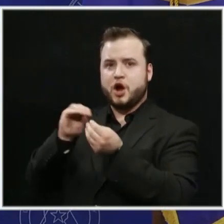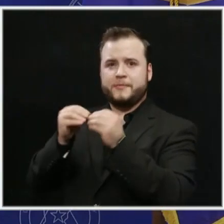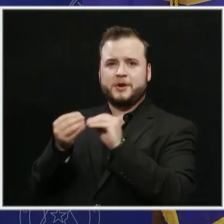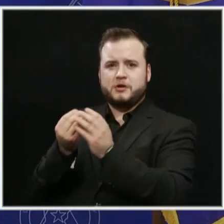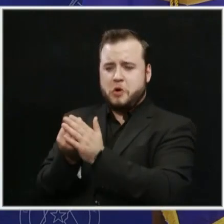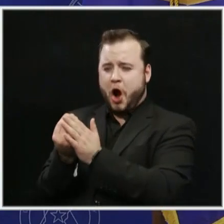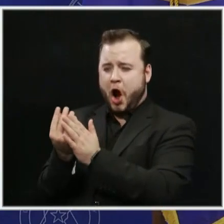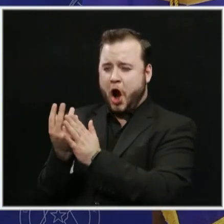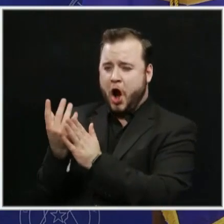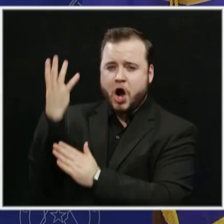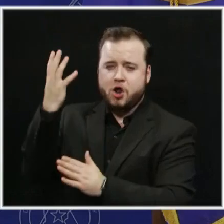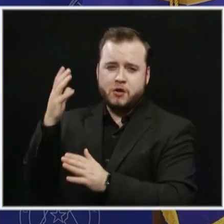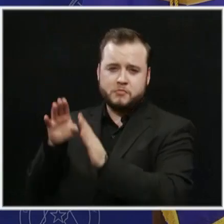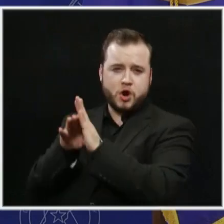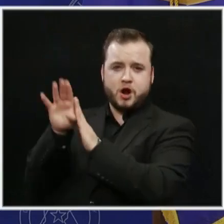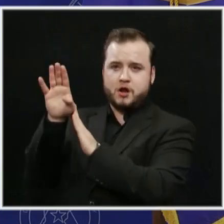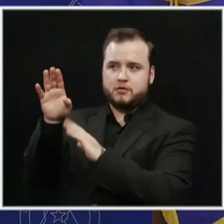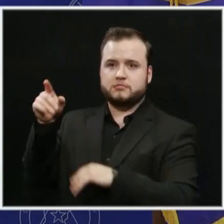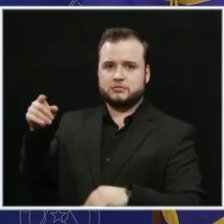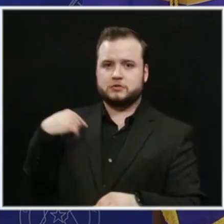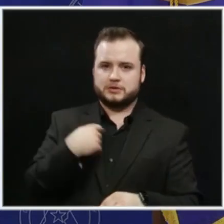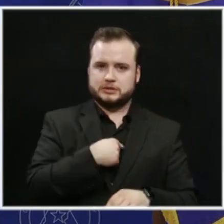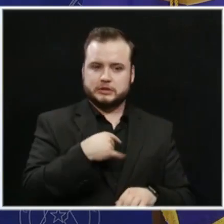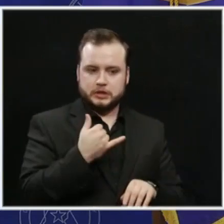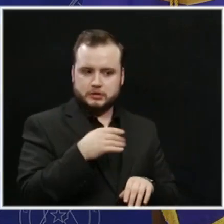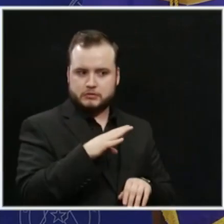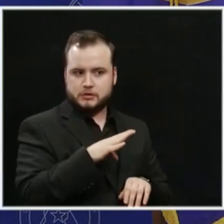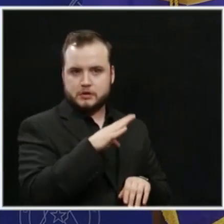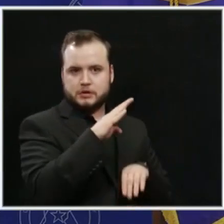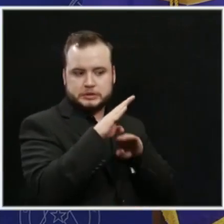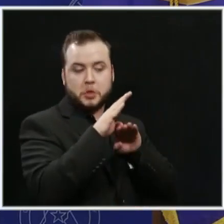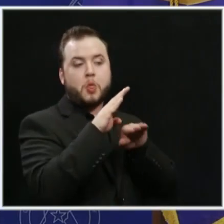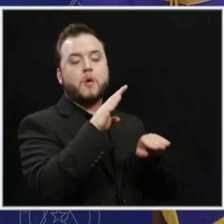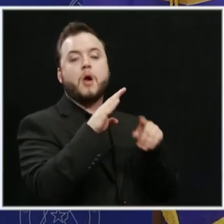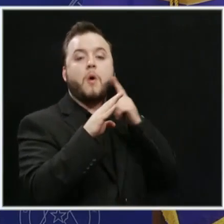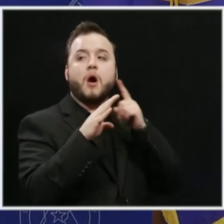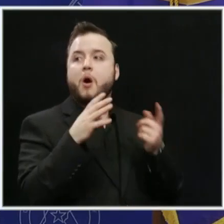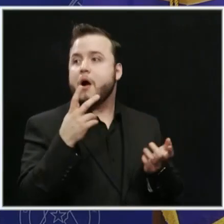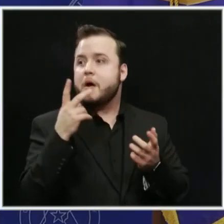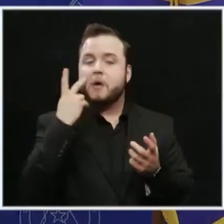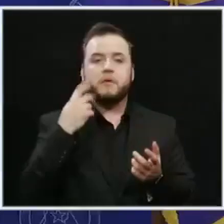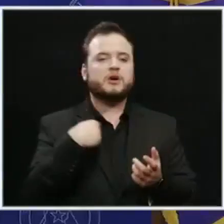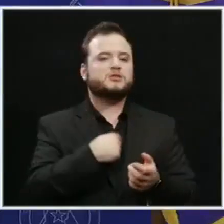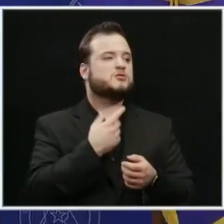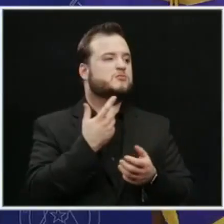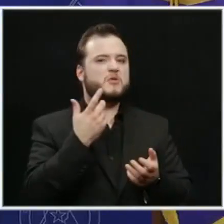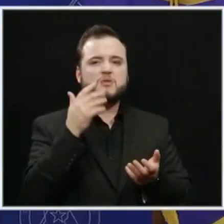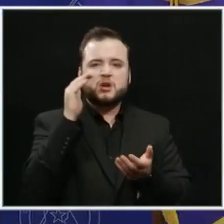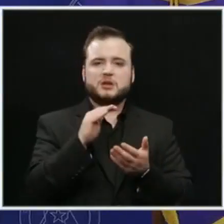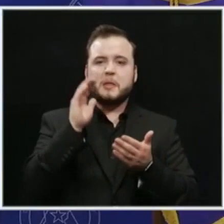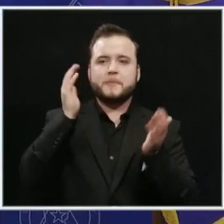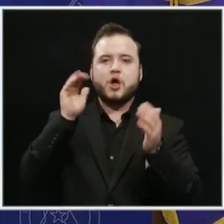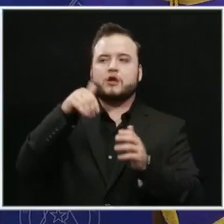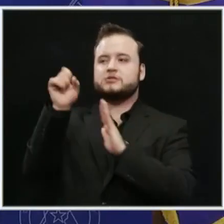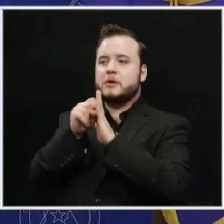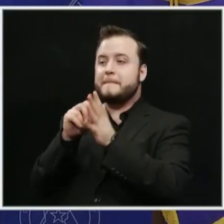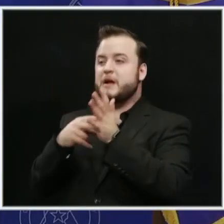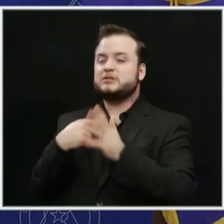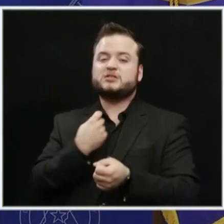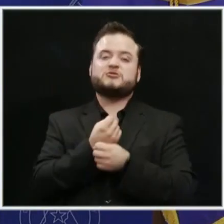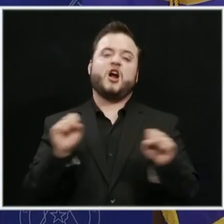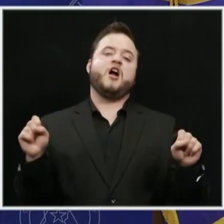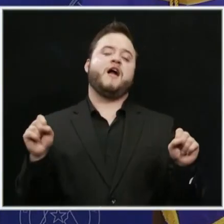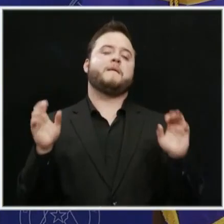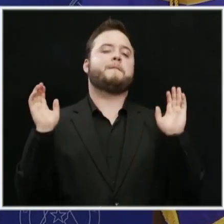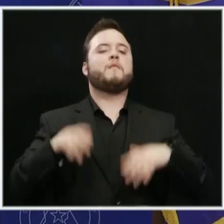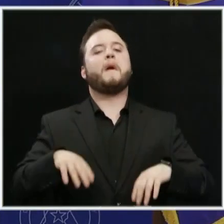security might start to creep in. Again, I want to caution about reading too much into today's number alone. But I